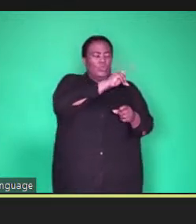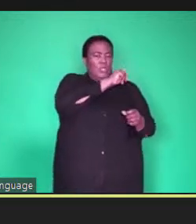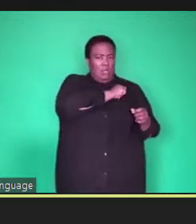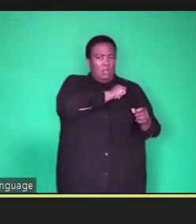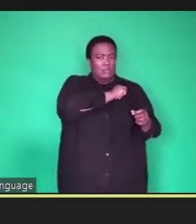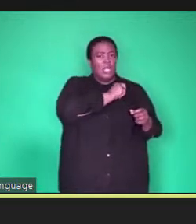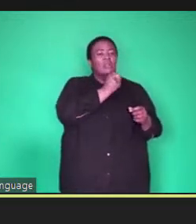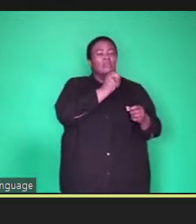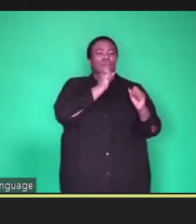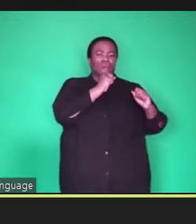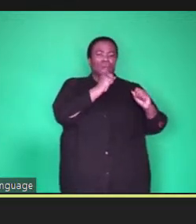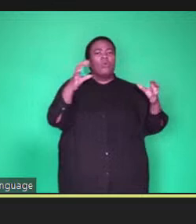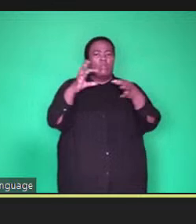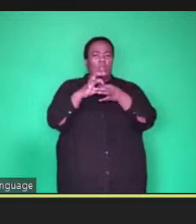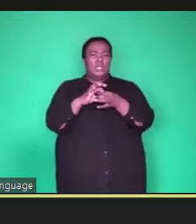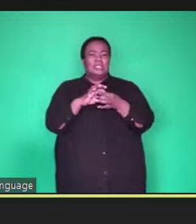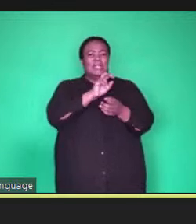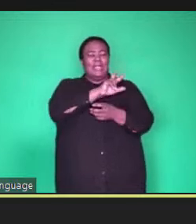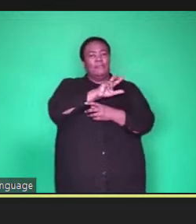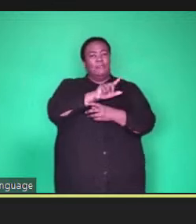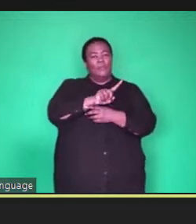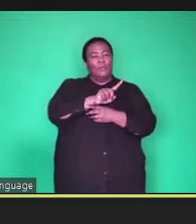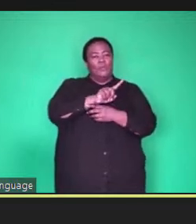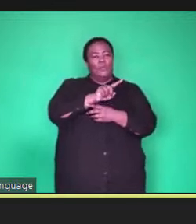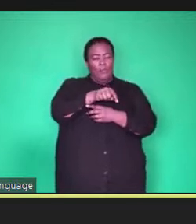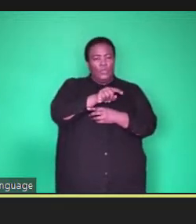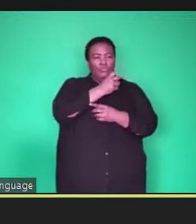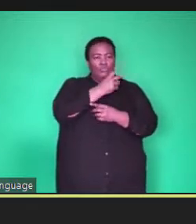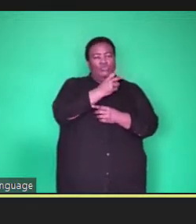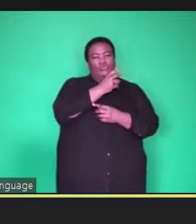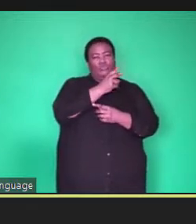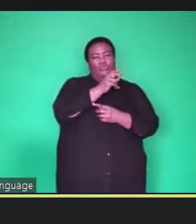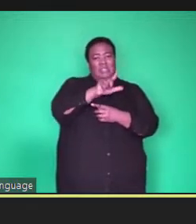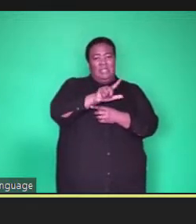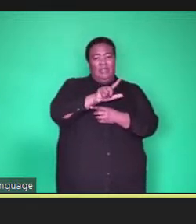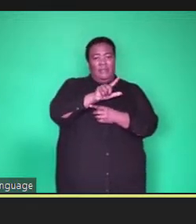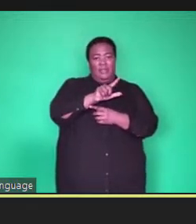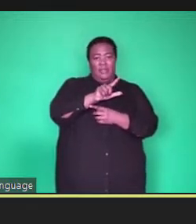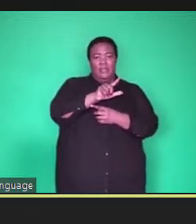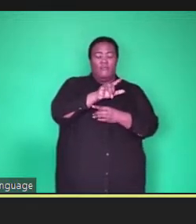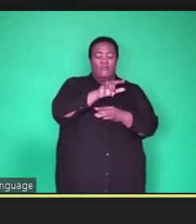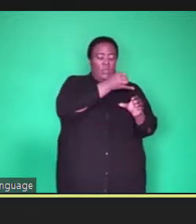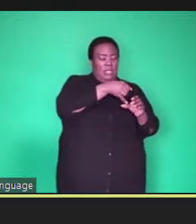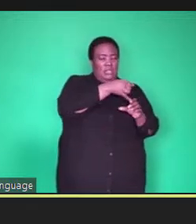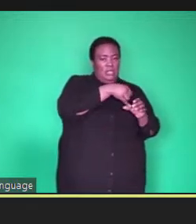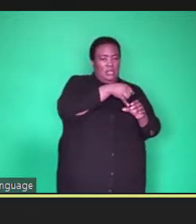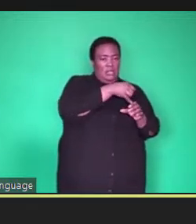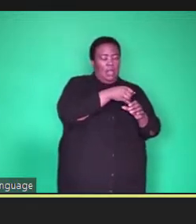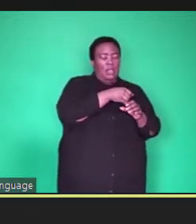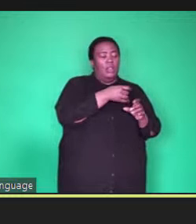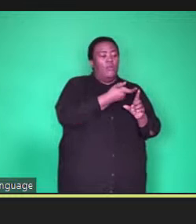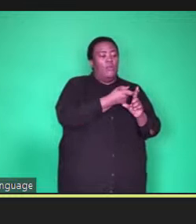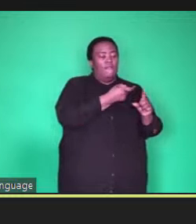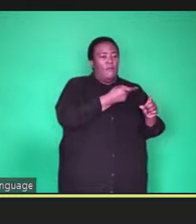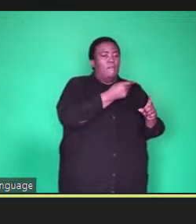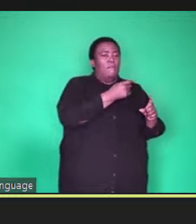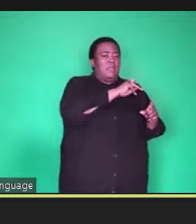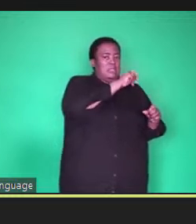links, 8.27% of the interprovincial migrations moving from KwaZulu-Natal to